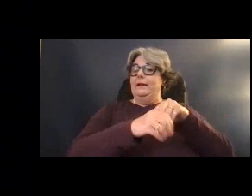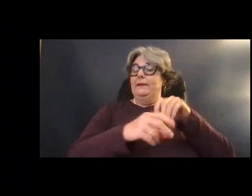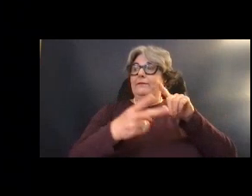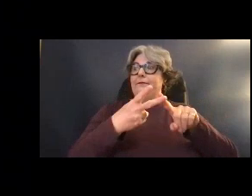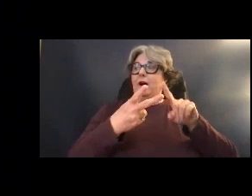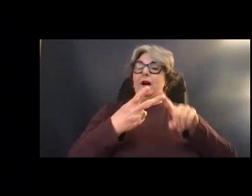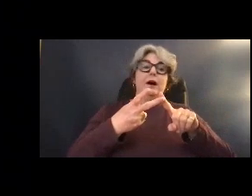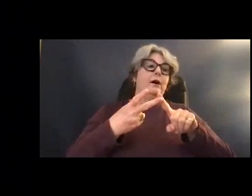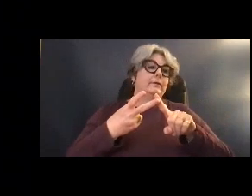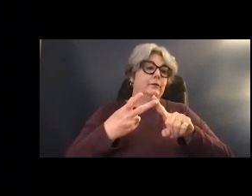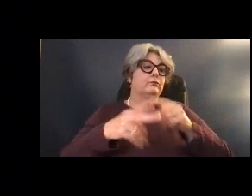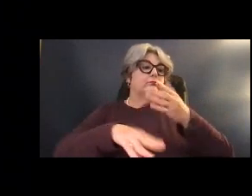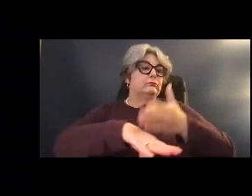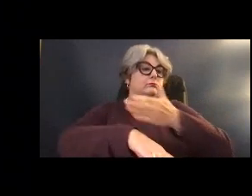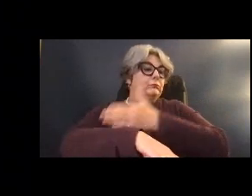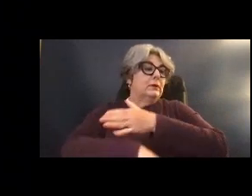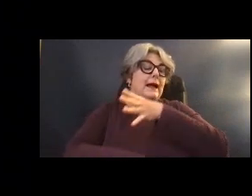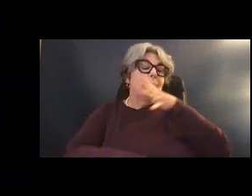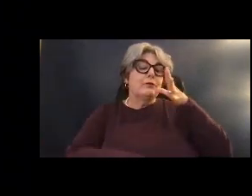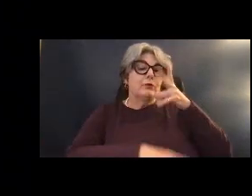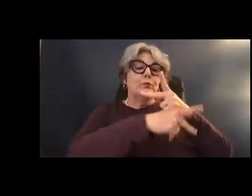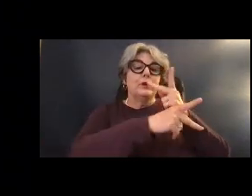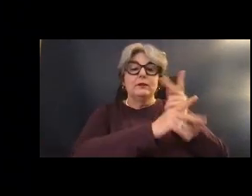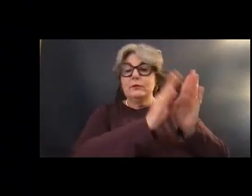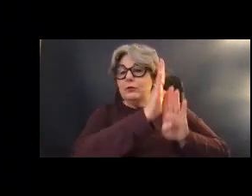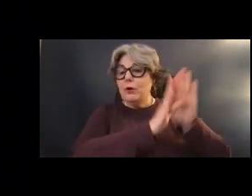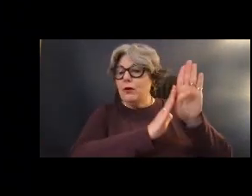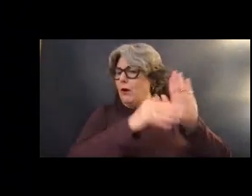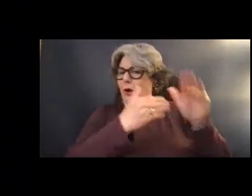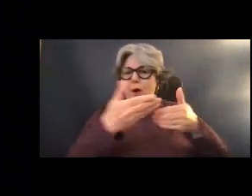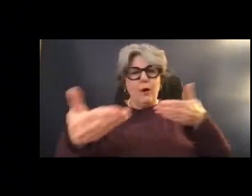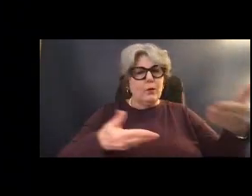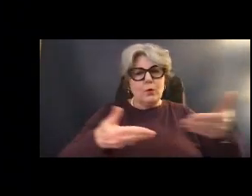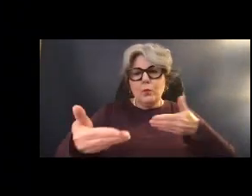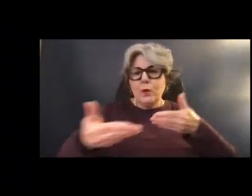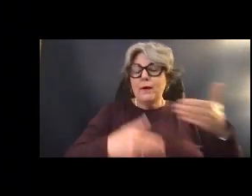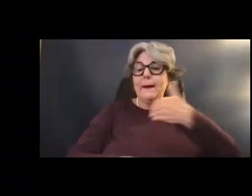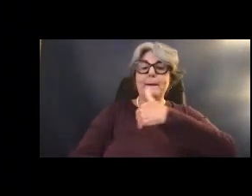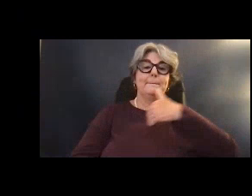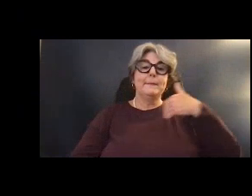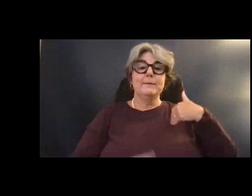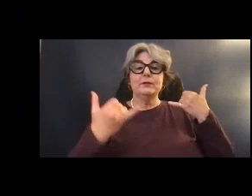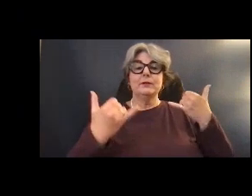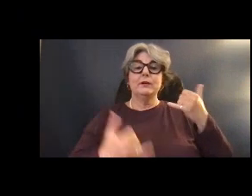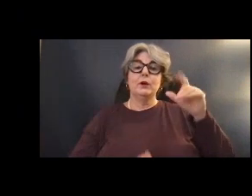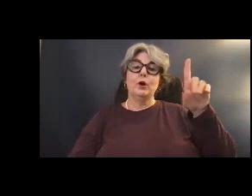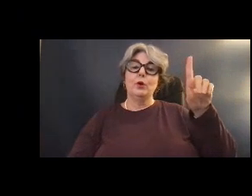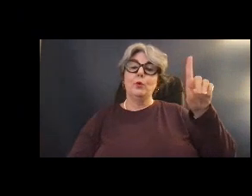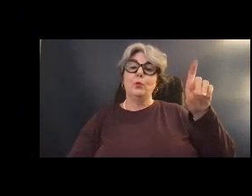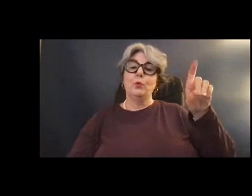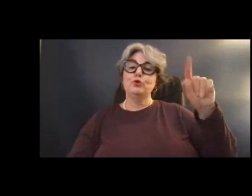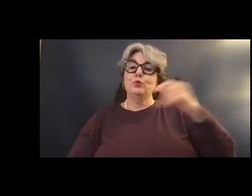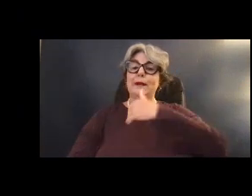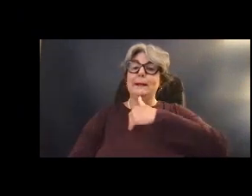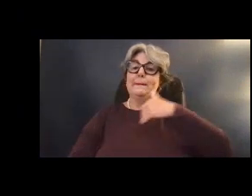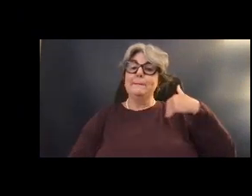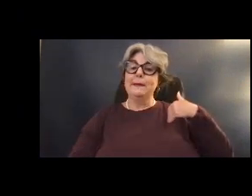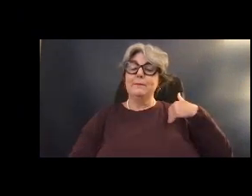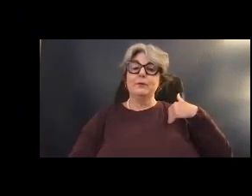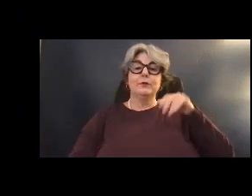to advance agricultural productivity growth are welcome. The membership now is 120 members with 22